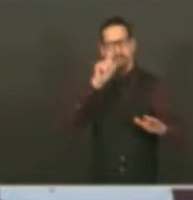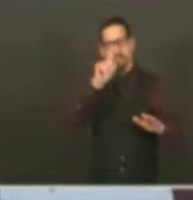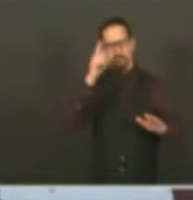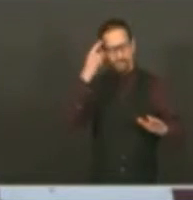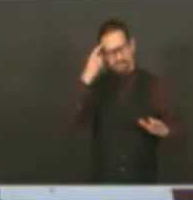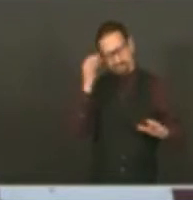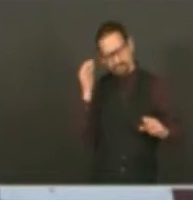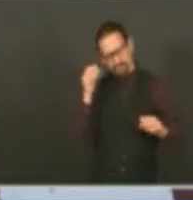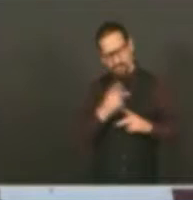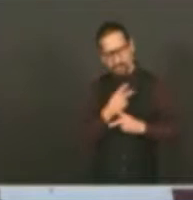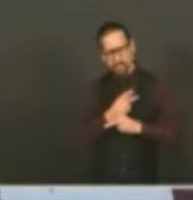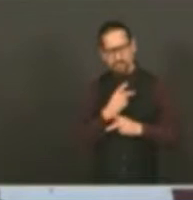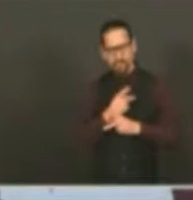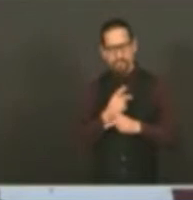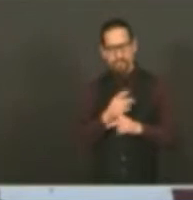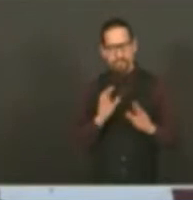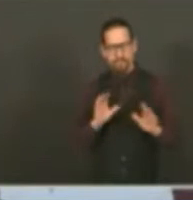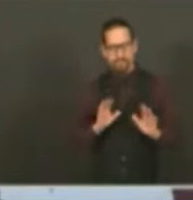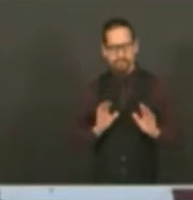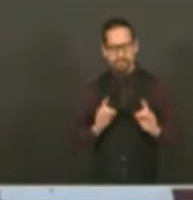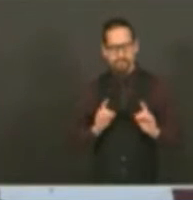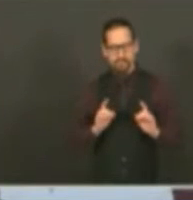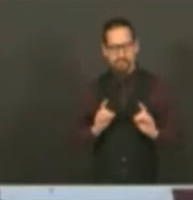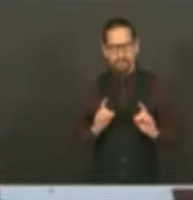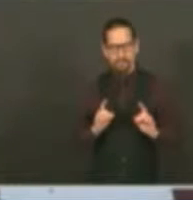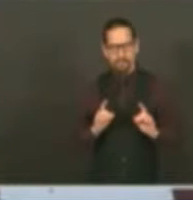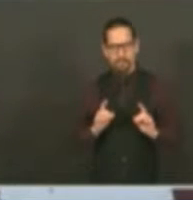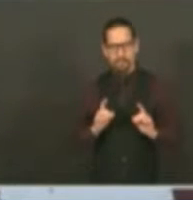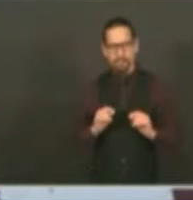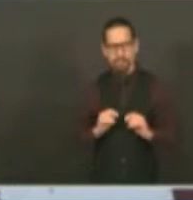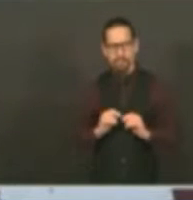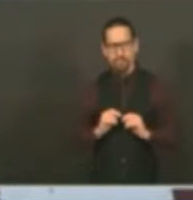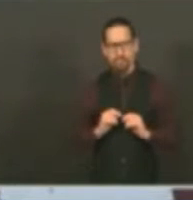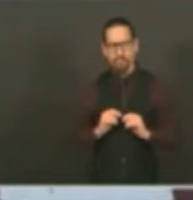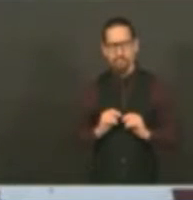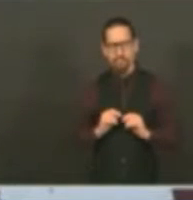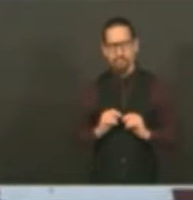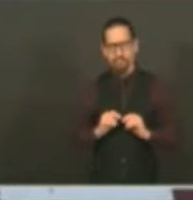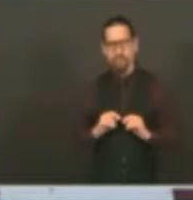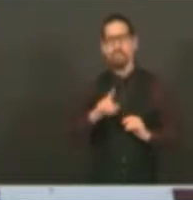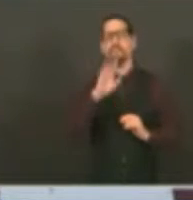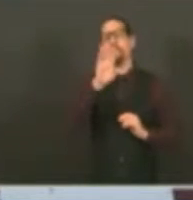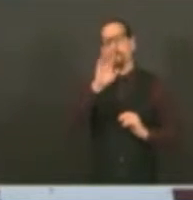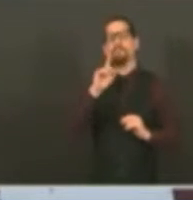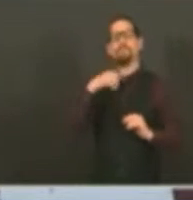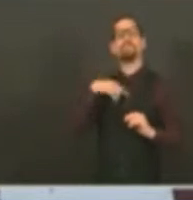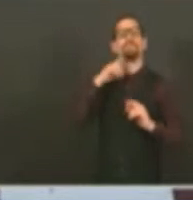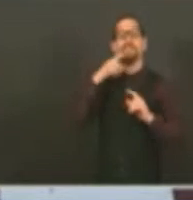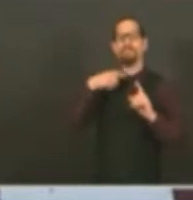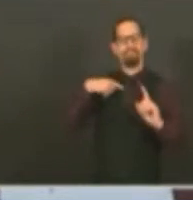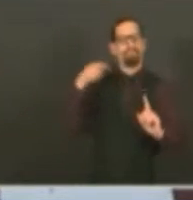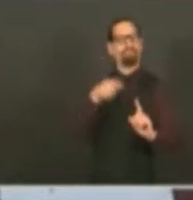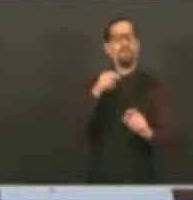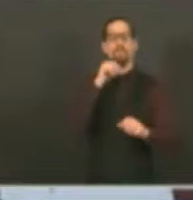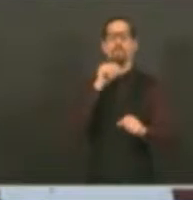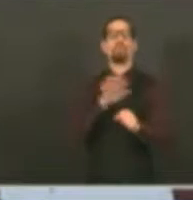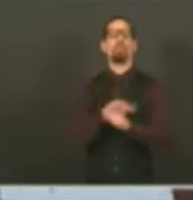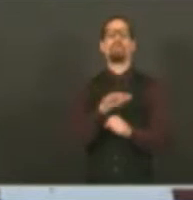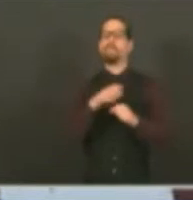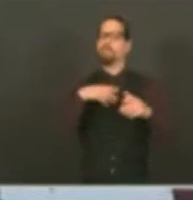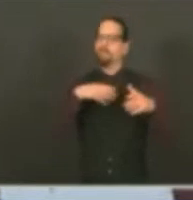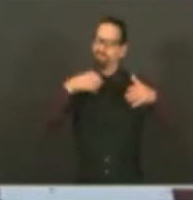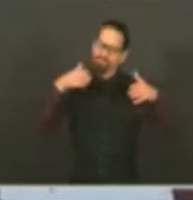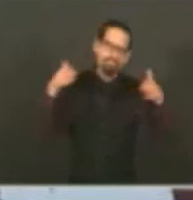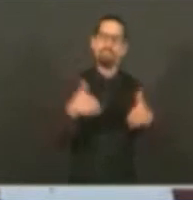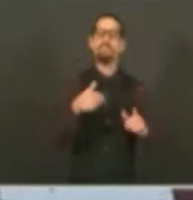the focus hasn't been nearly enough on the downside to children of being out of school. So I don't have